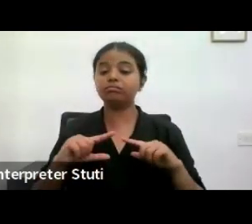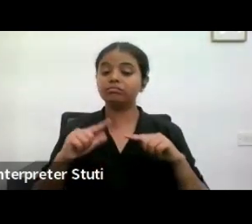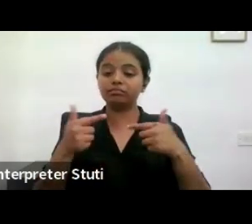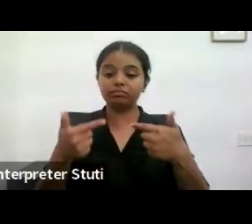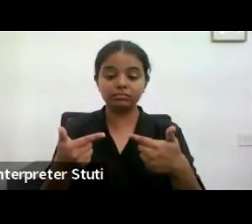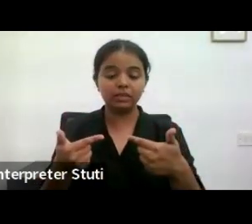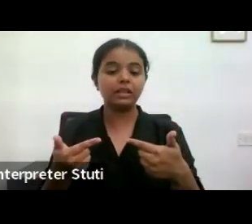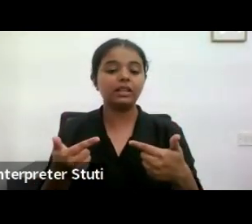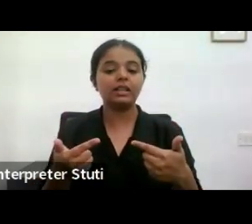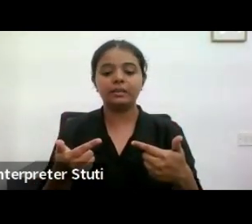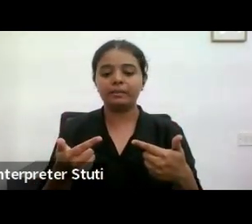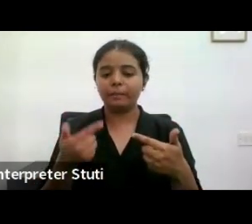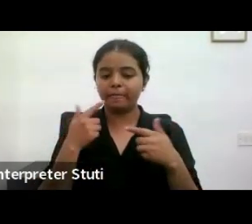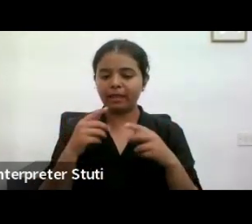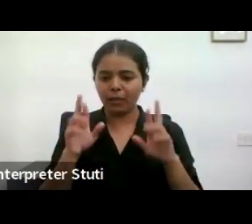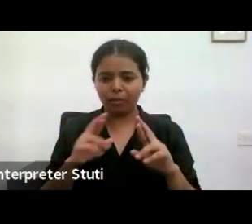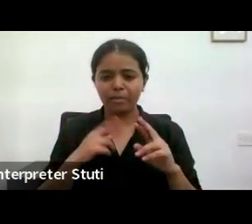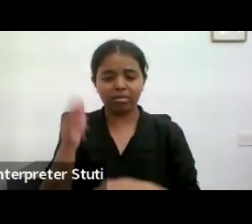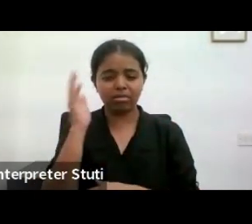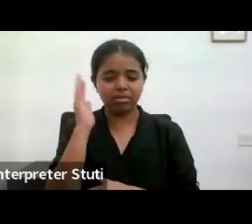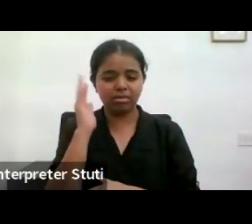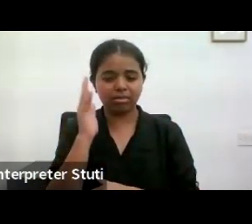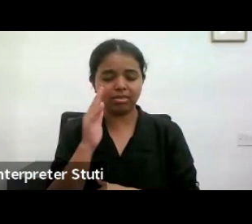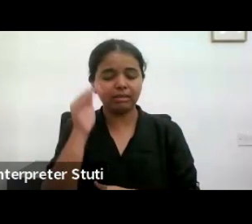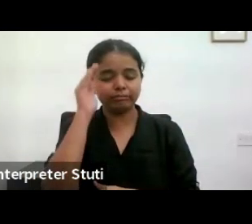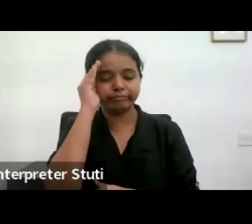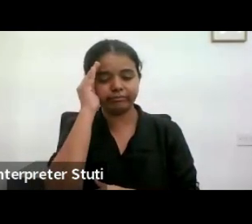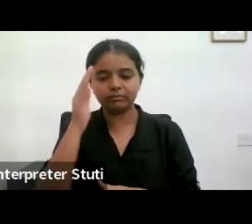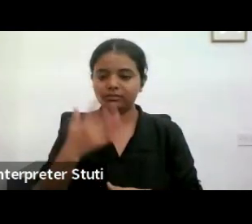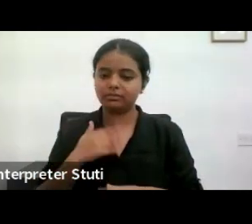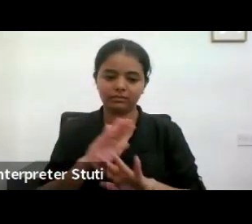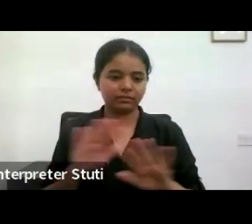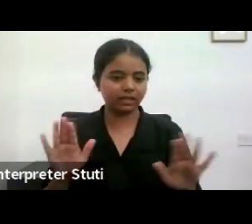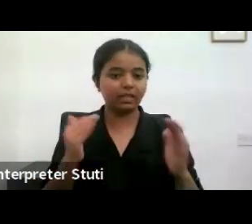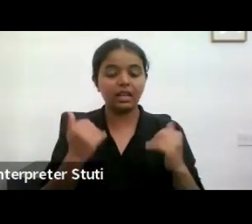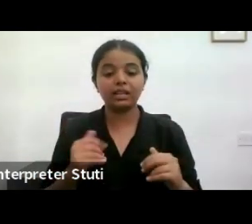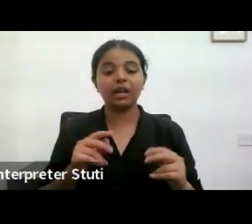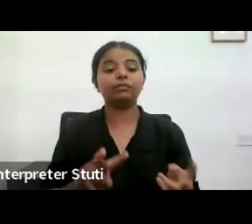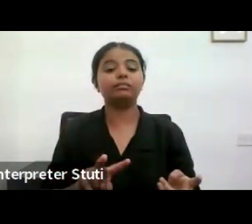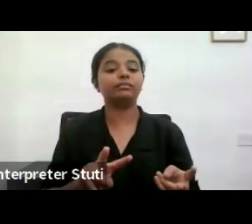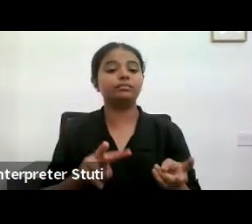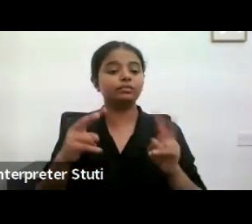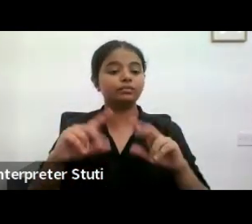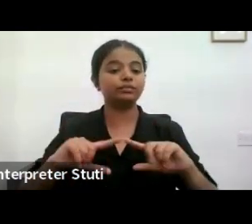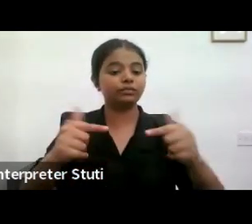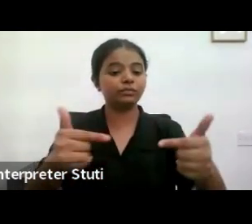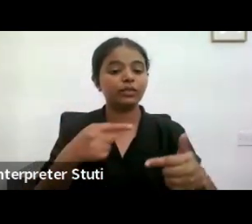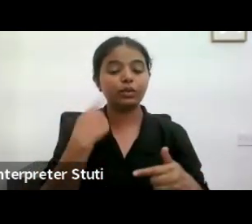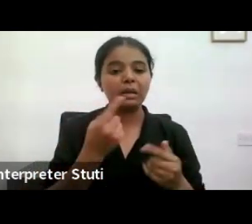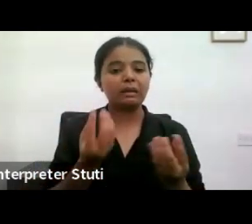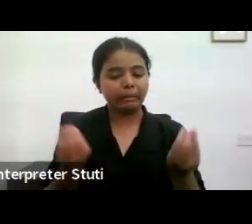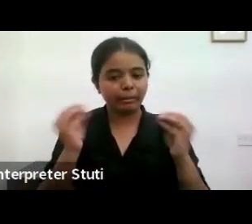you've heard enough of my voice. I want to really move us into a more